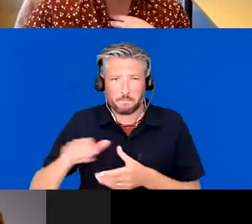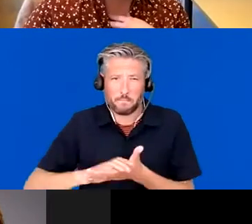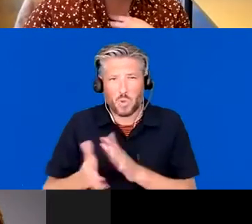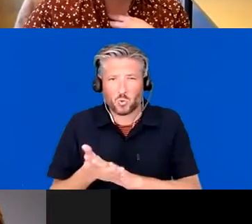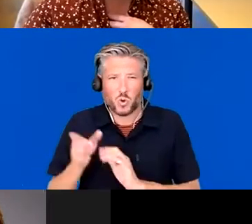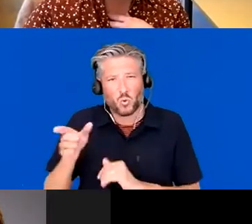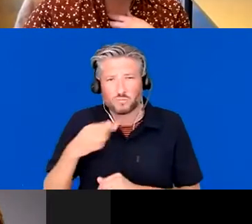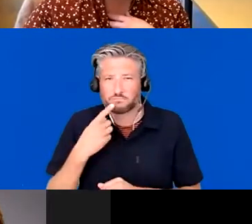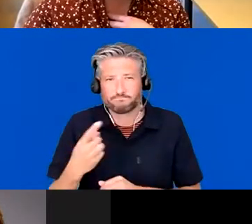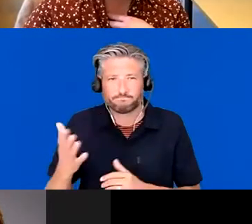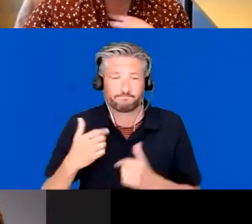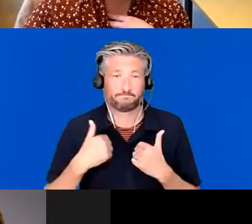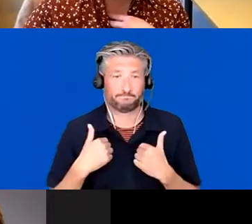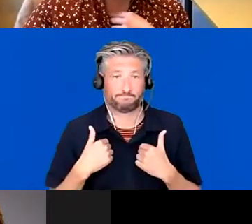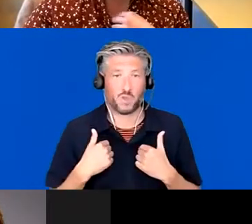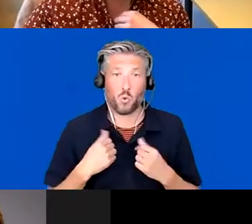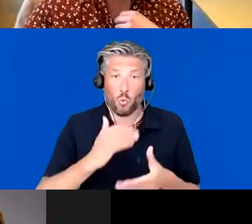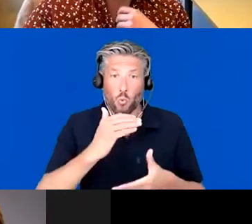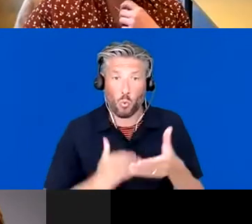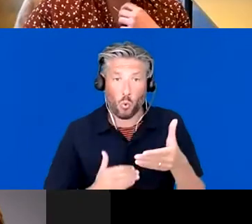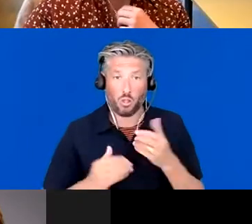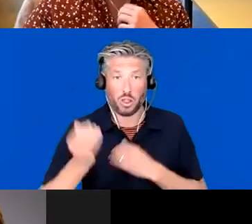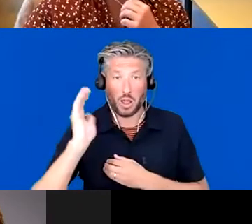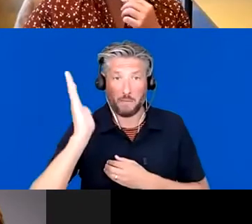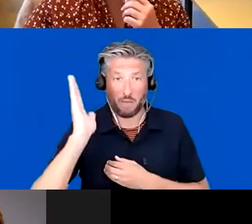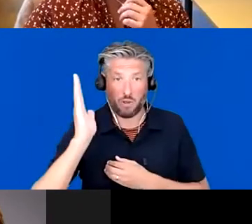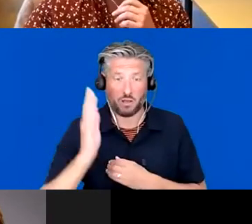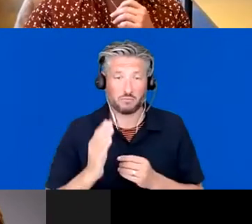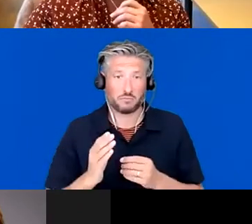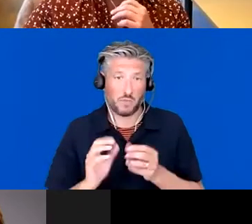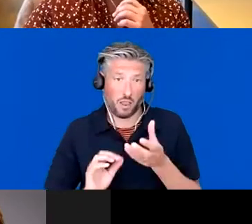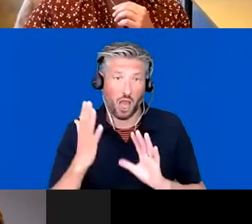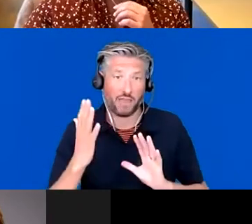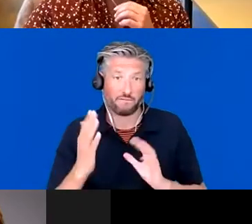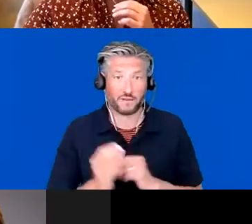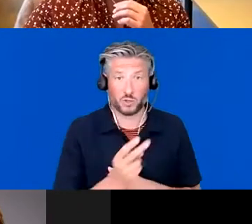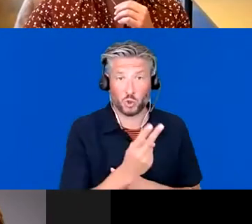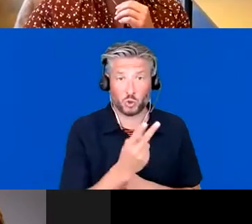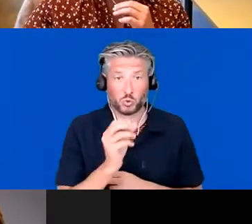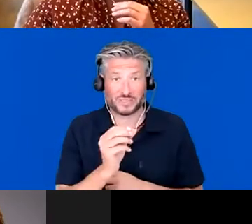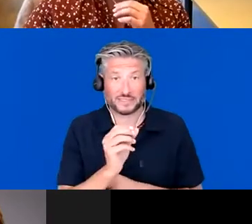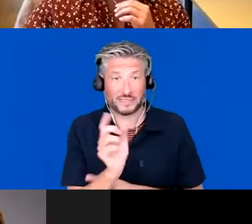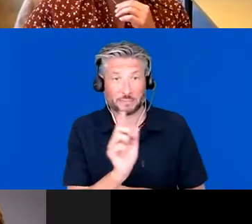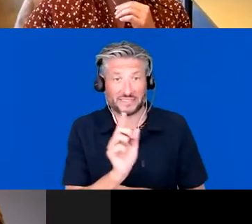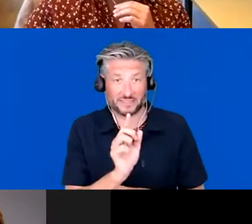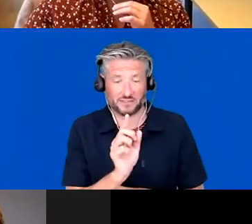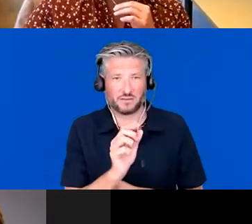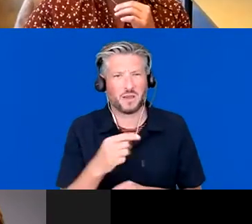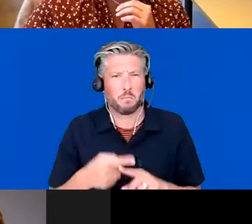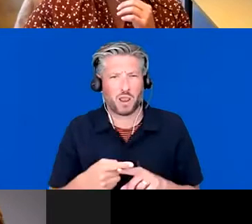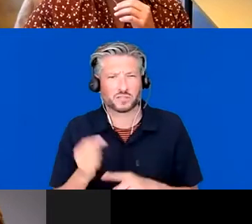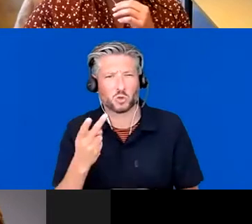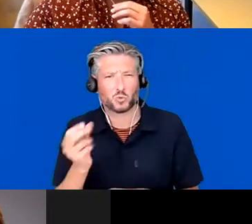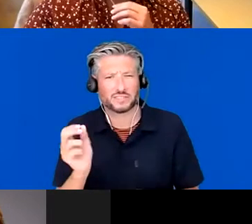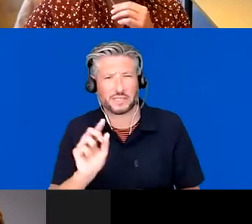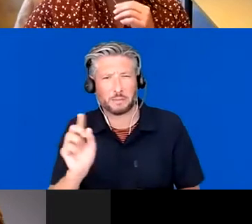live, so there were 20 minutes of paper presentation followed by live questioning, also in chat. So that was lovely to